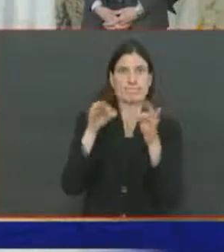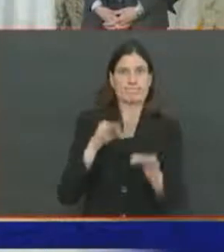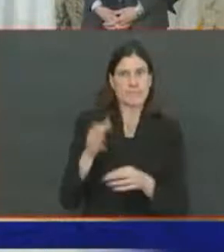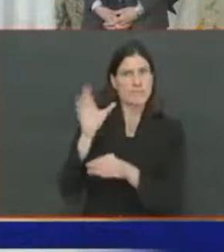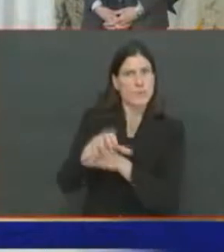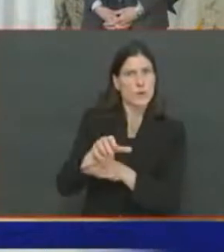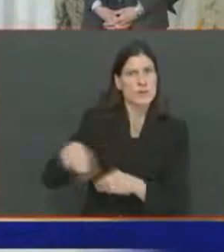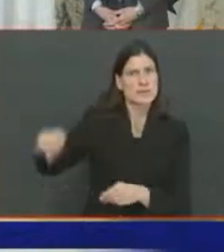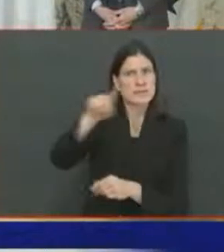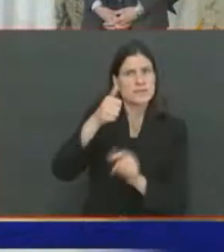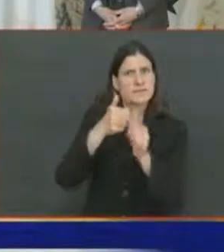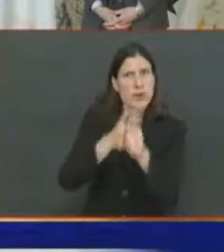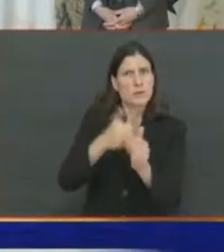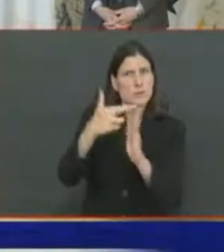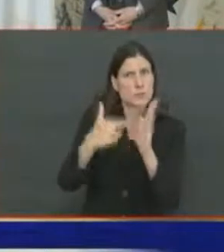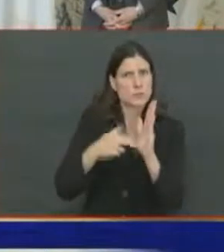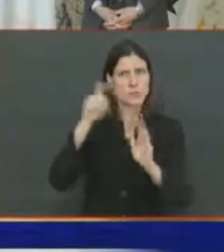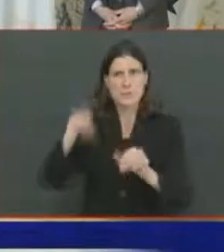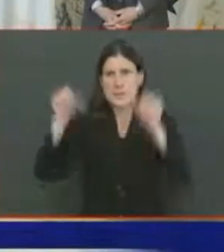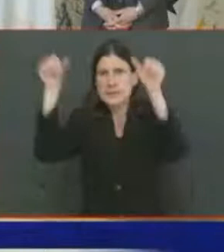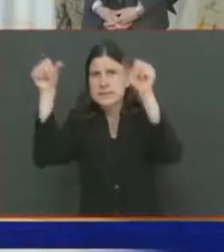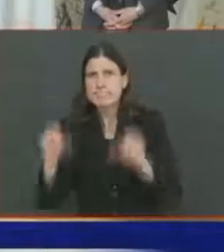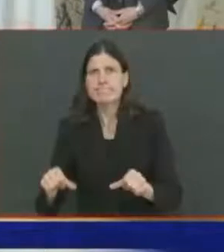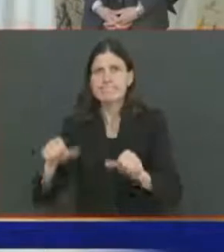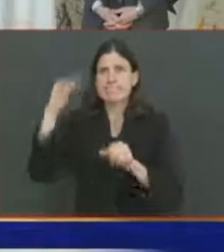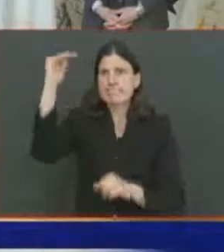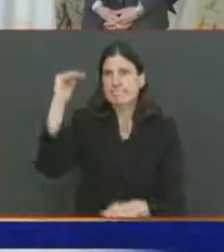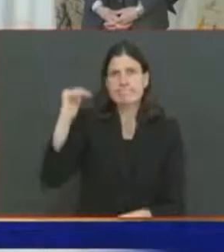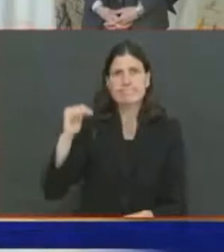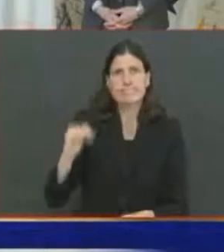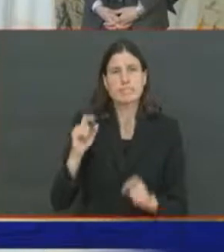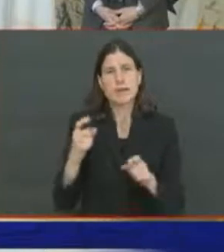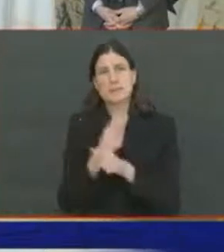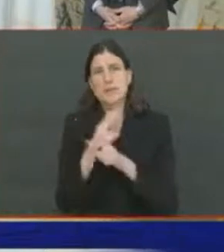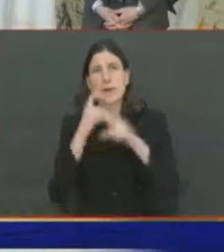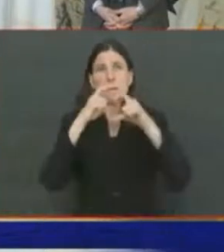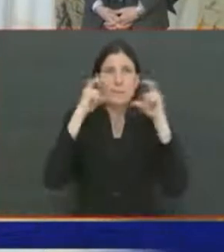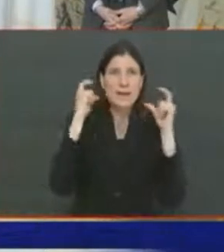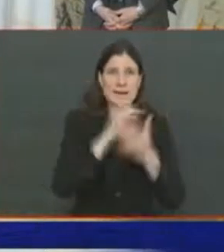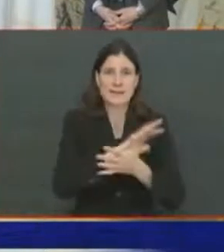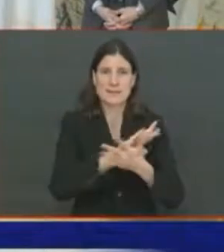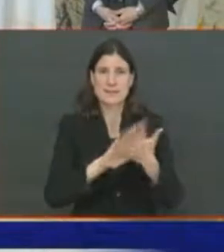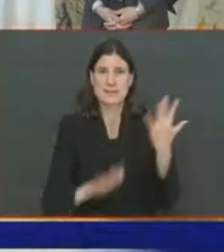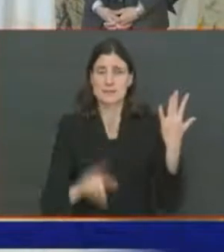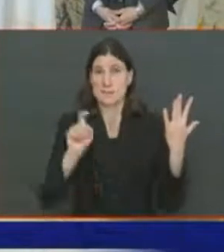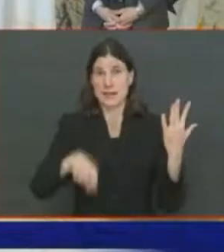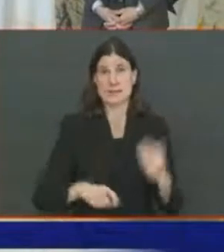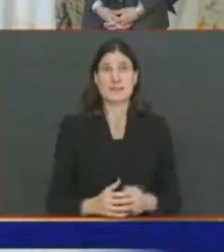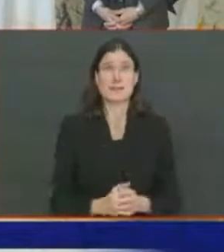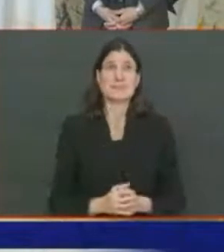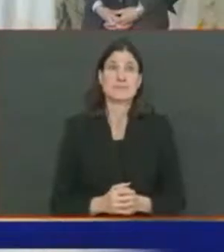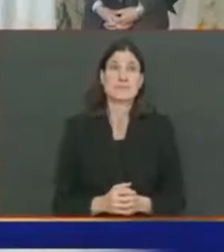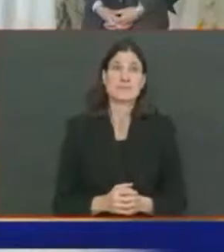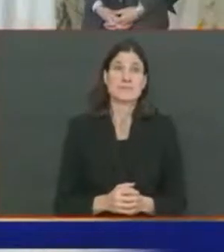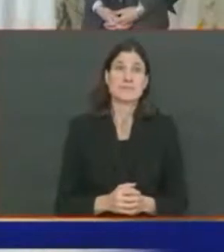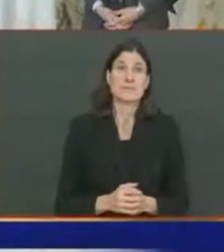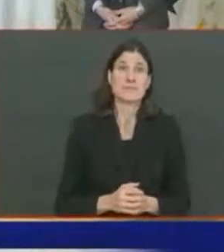as possible for you to comply with the regulations. So you have to complete and sign a